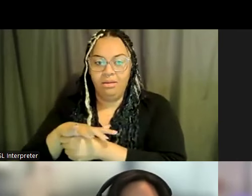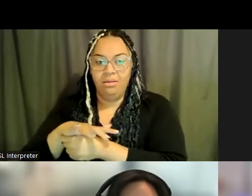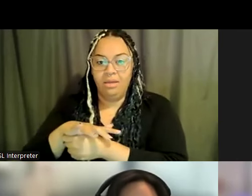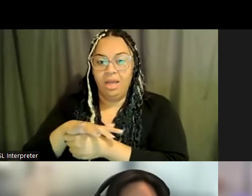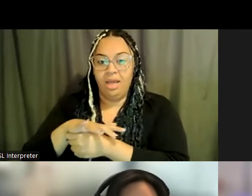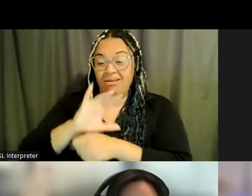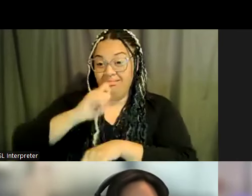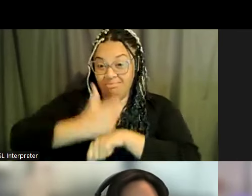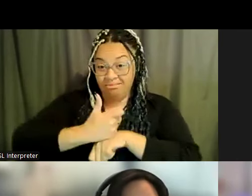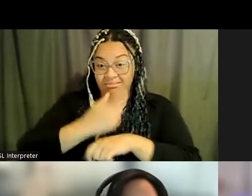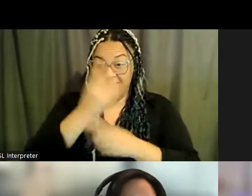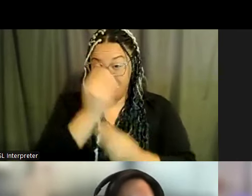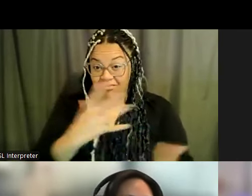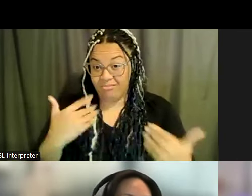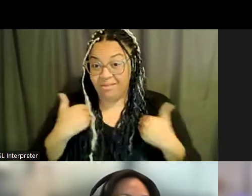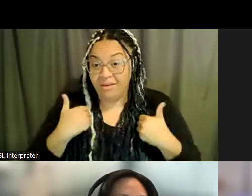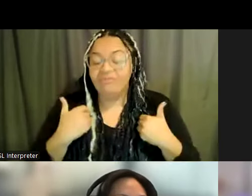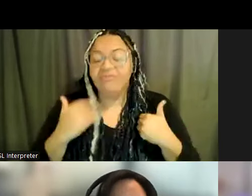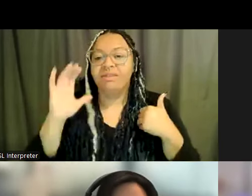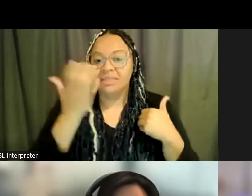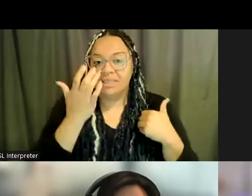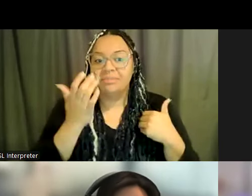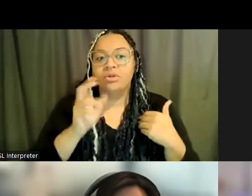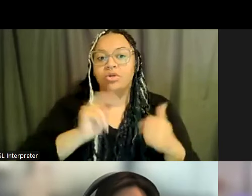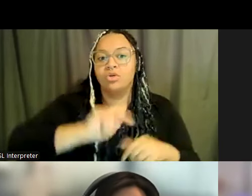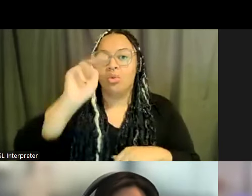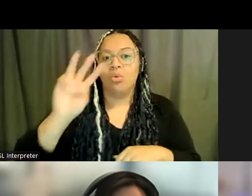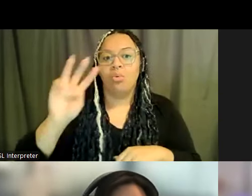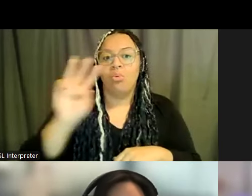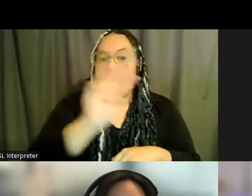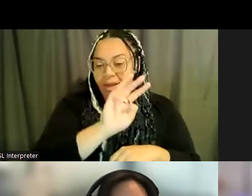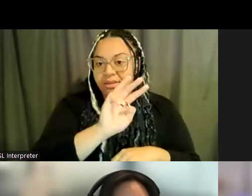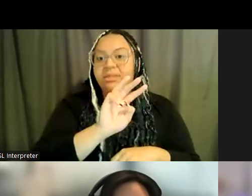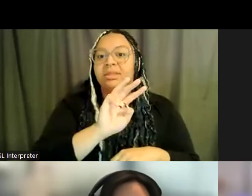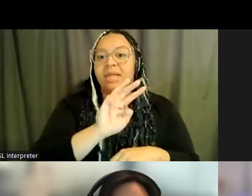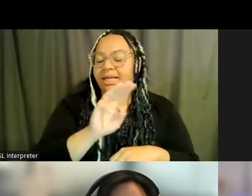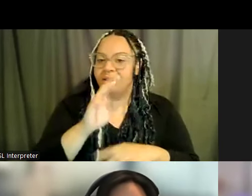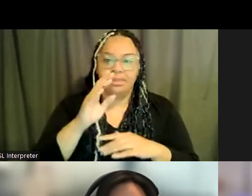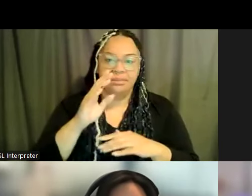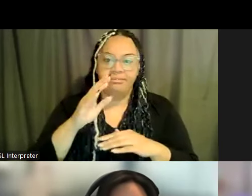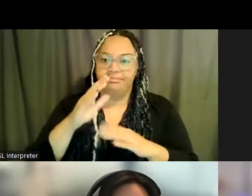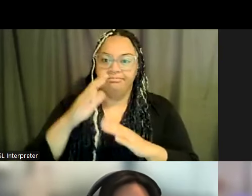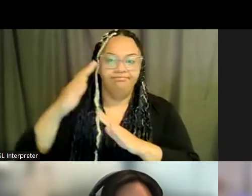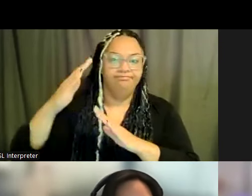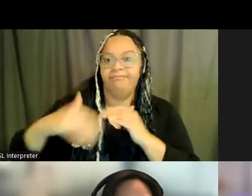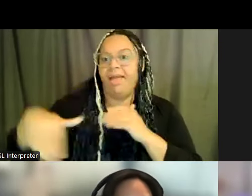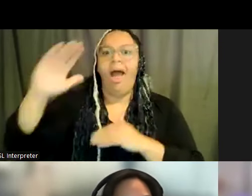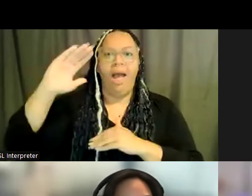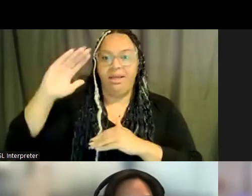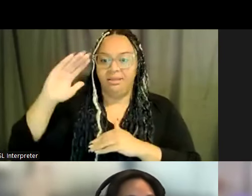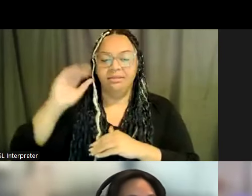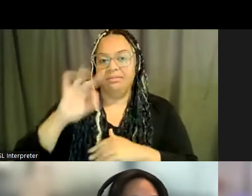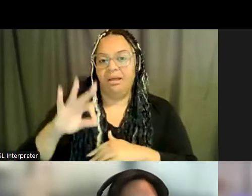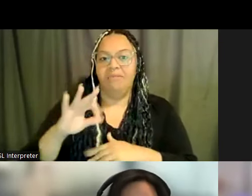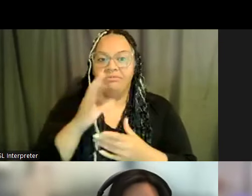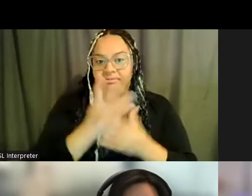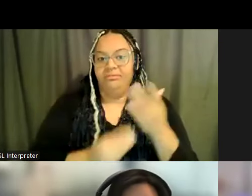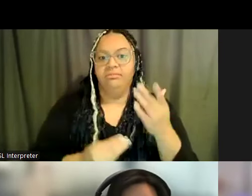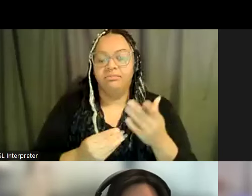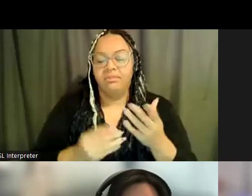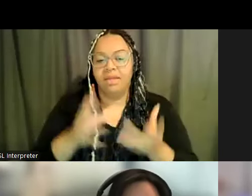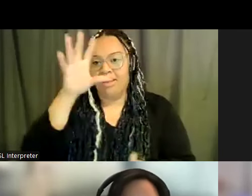on the information that we have, it seems that Northwest region accounts for the highest rate of deaths in the combined